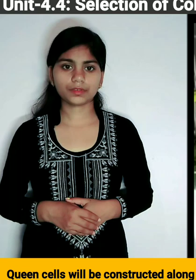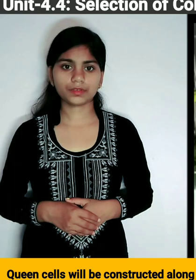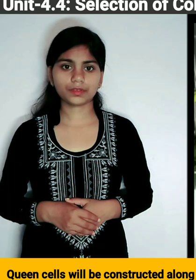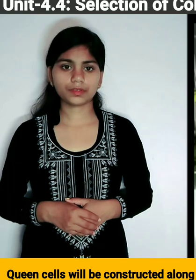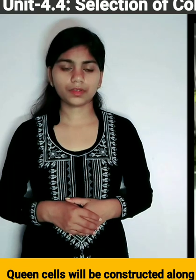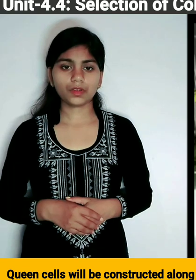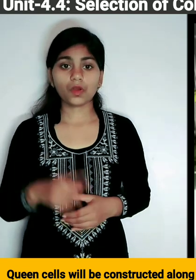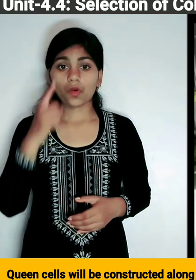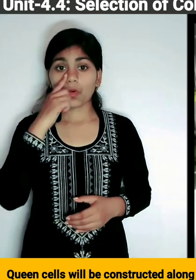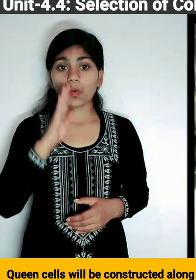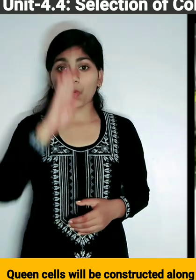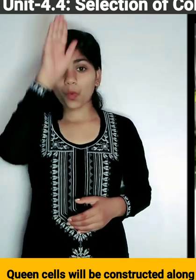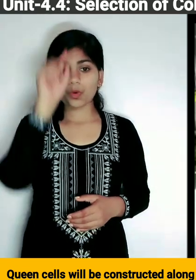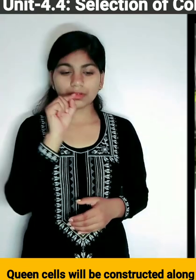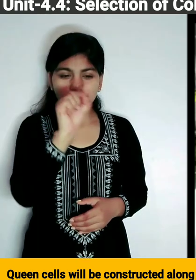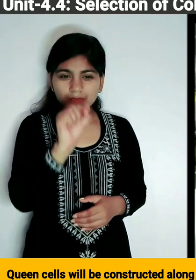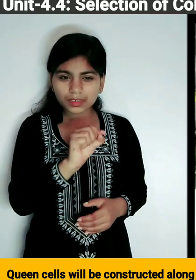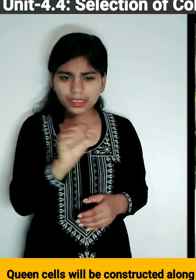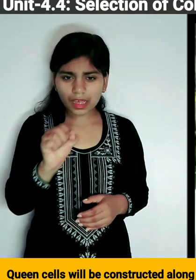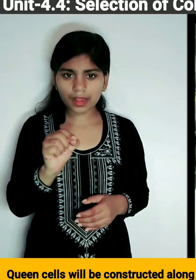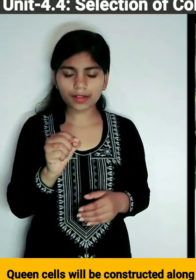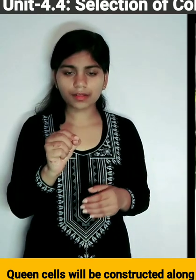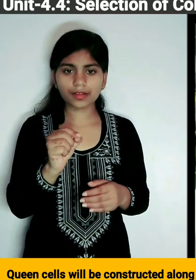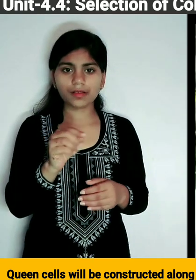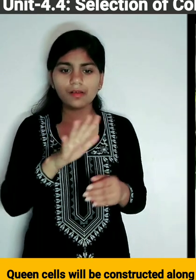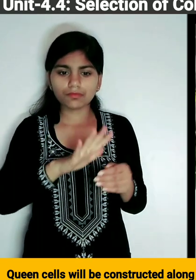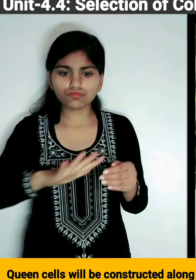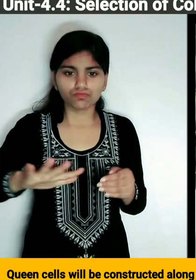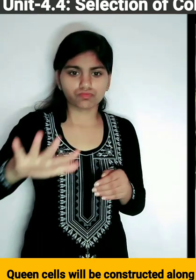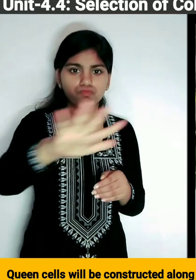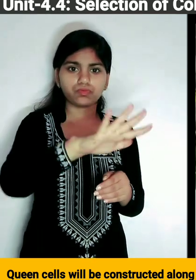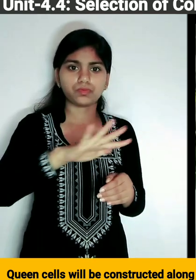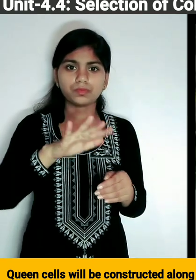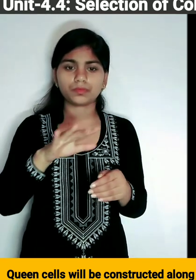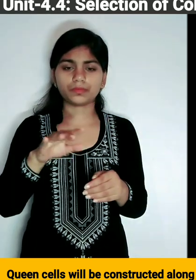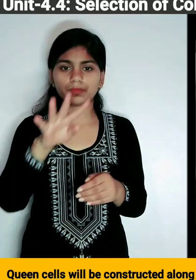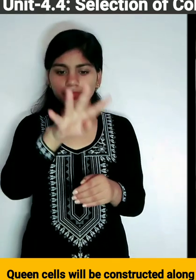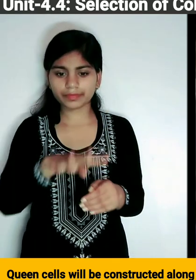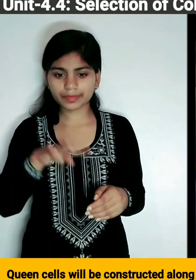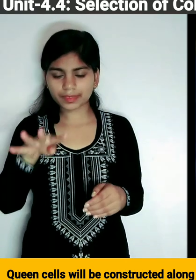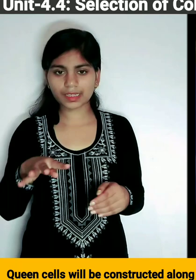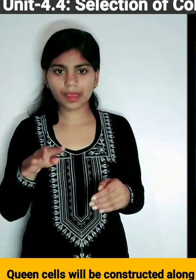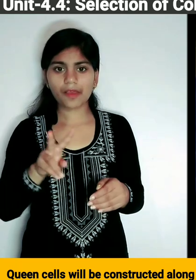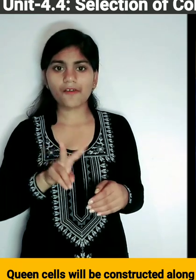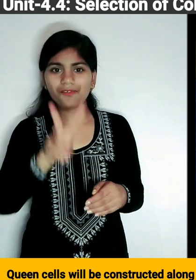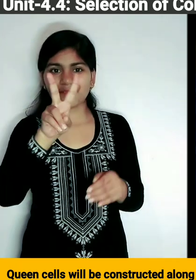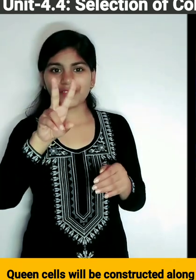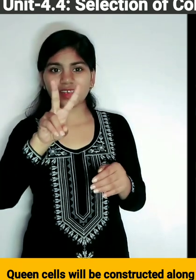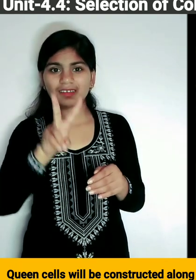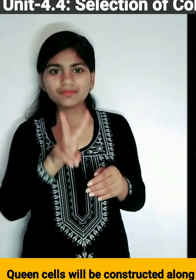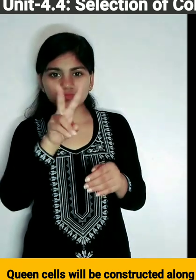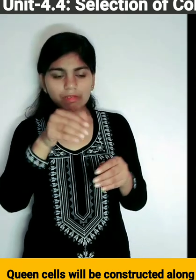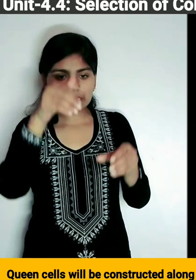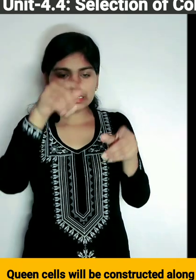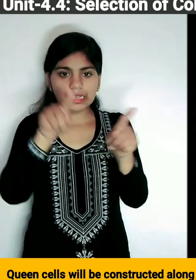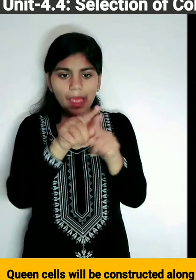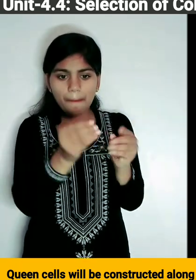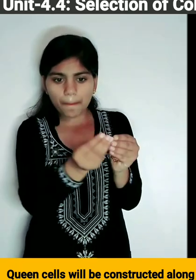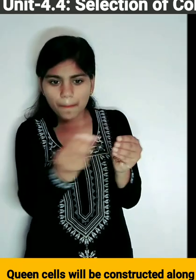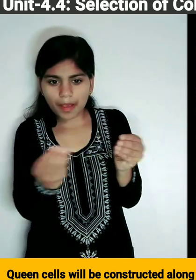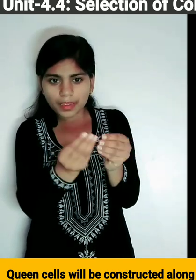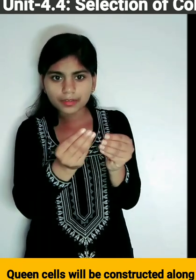Queen cells will be constructed along the margins of the given V-cut comb.